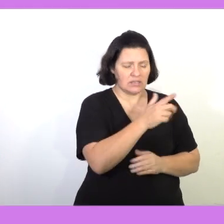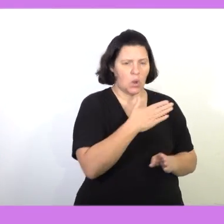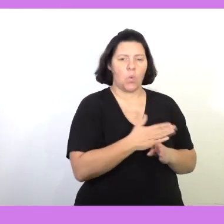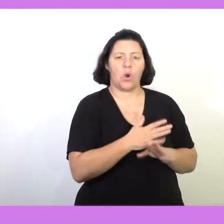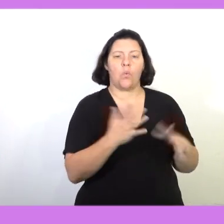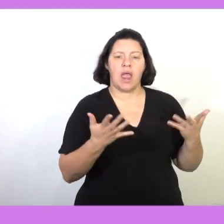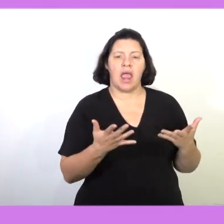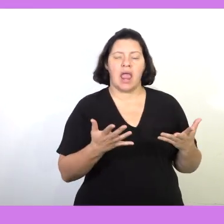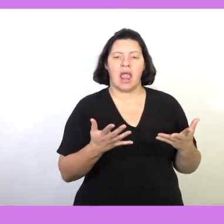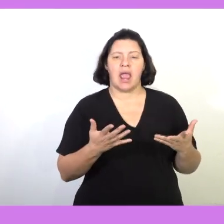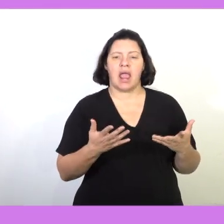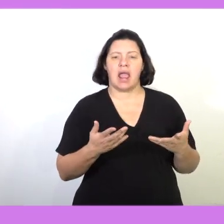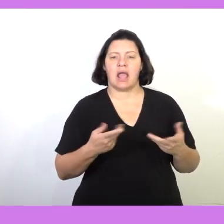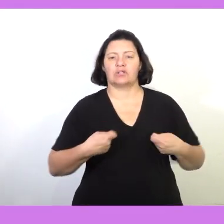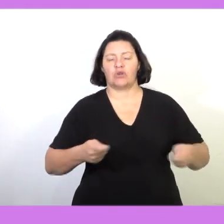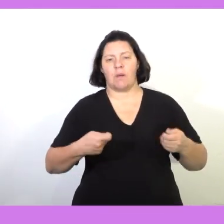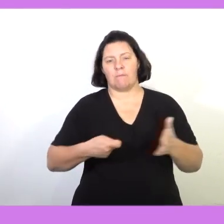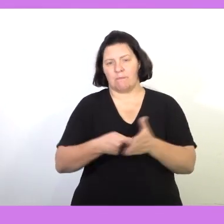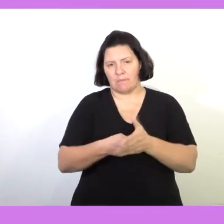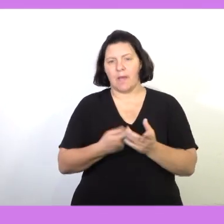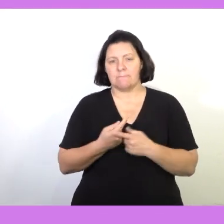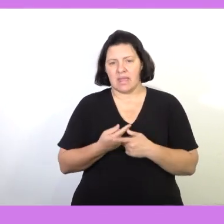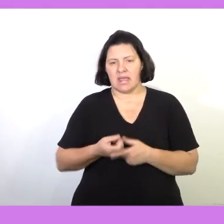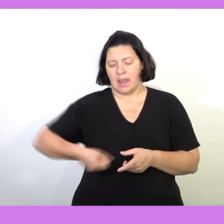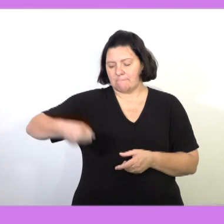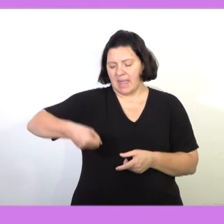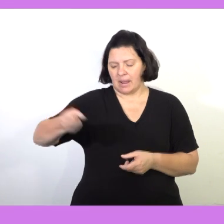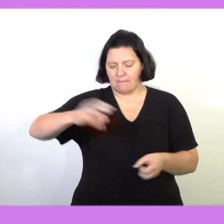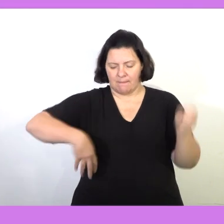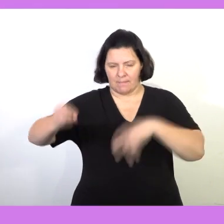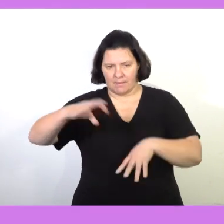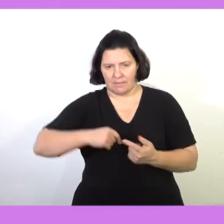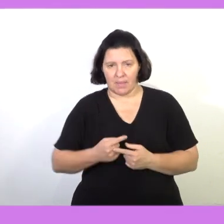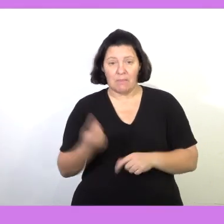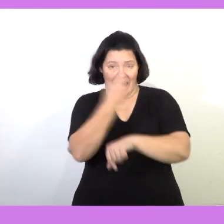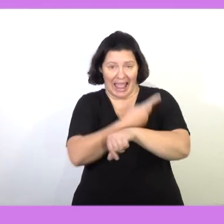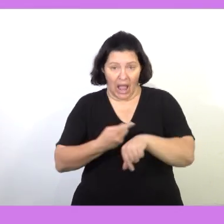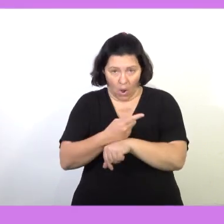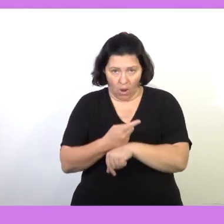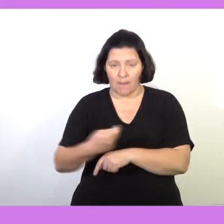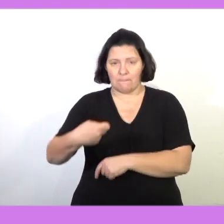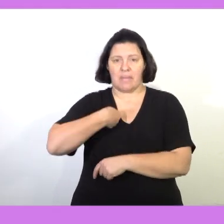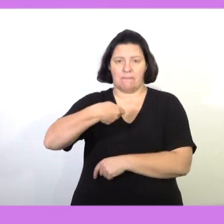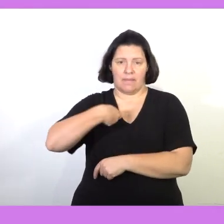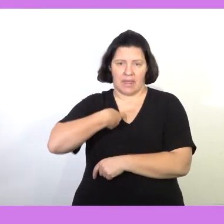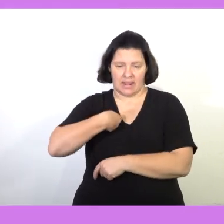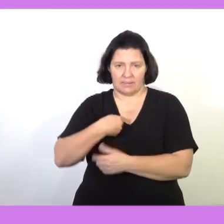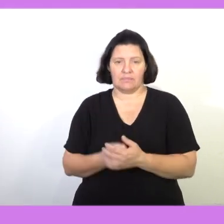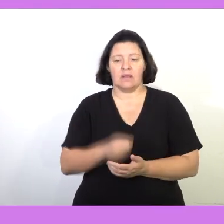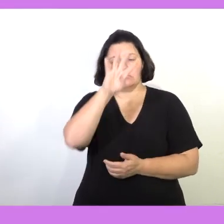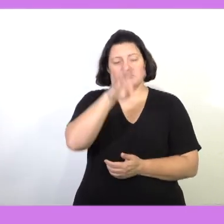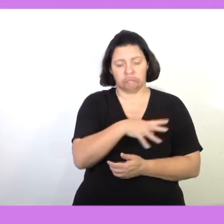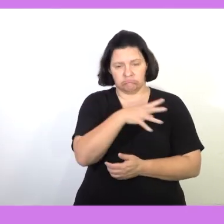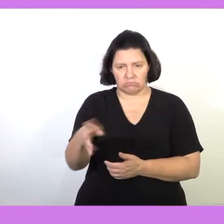Lwazi is working at a supermarket as a till packer and he receives an hourly rate. The table